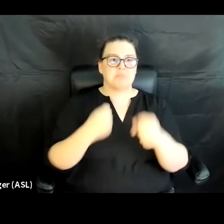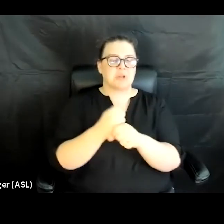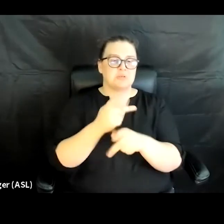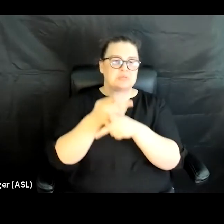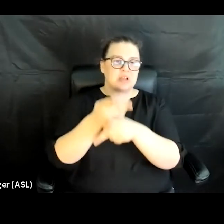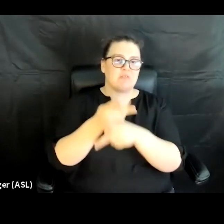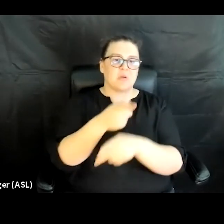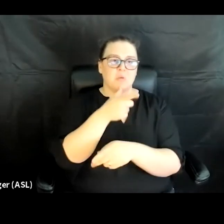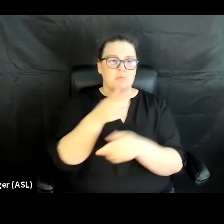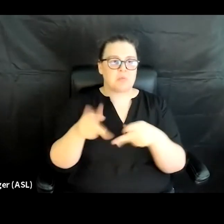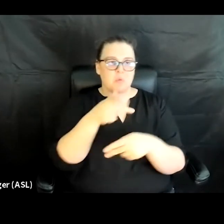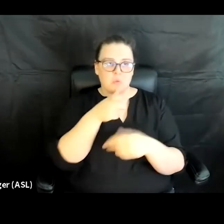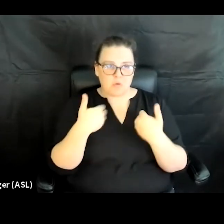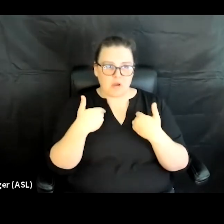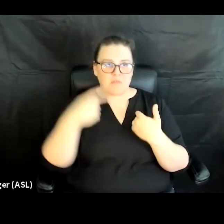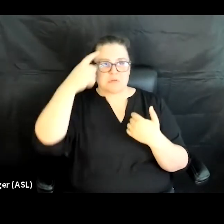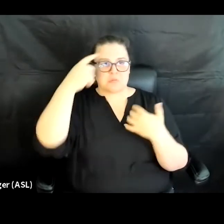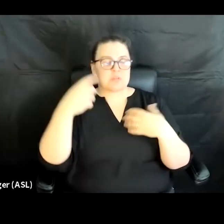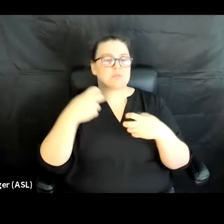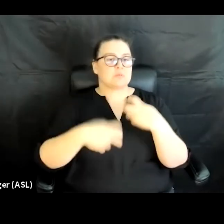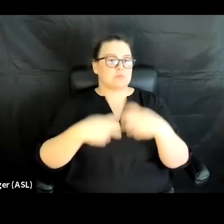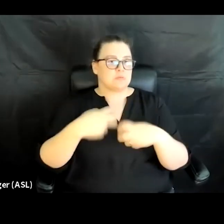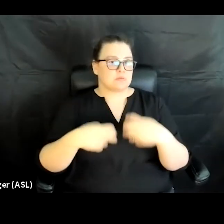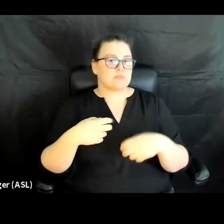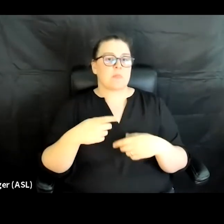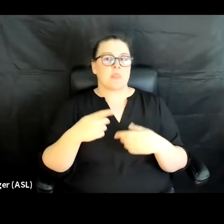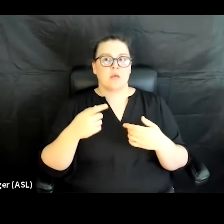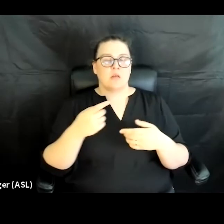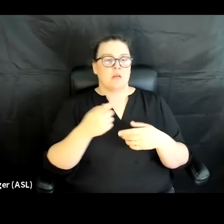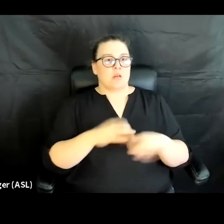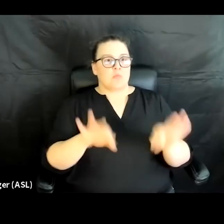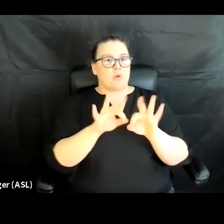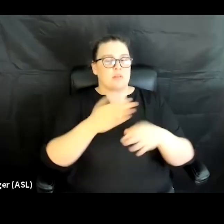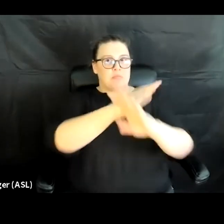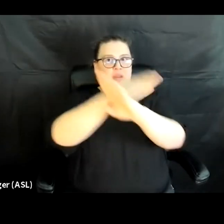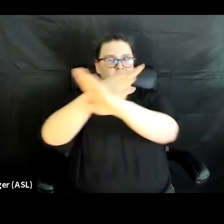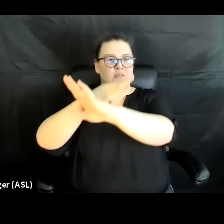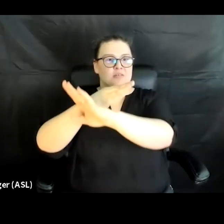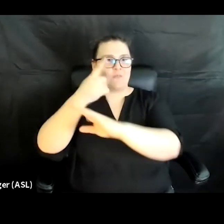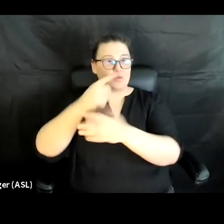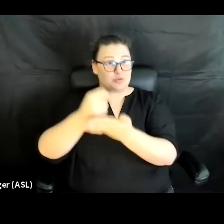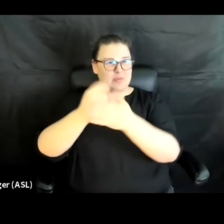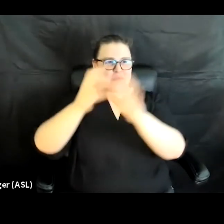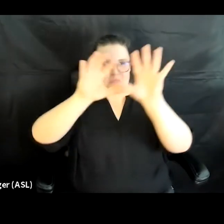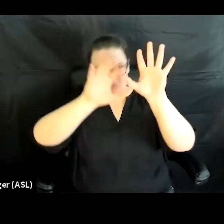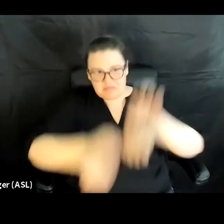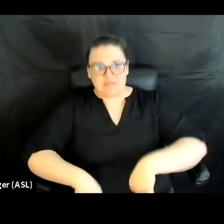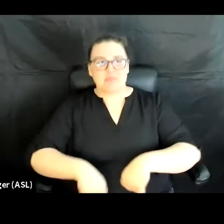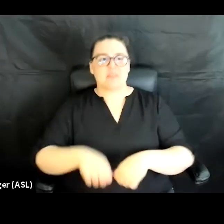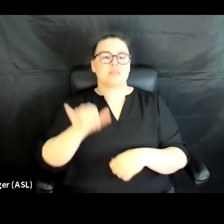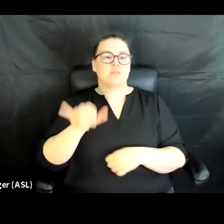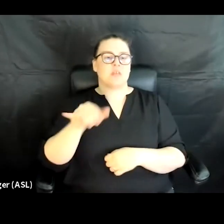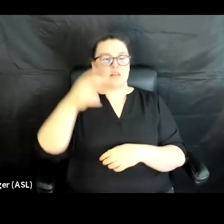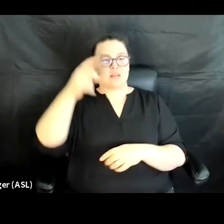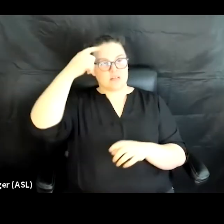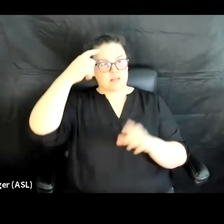biggest priorities is breaking down the barriers to treatment. And what we've heard time and time again is that stigma is a huge impediment